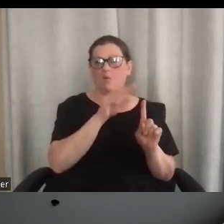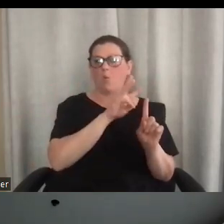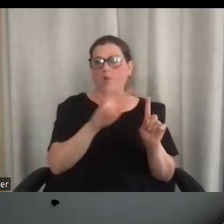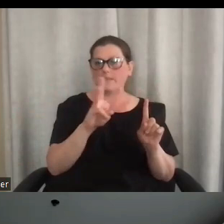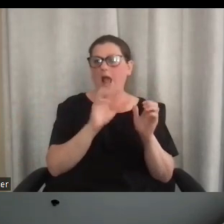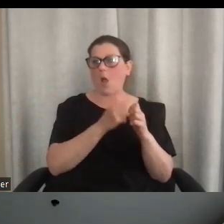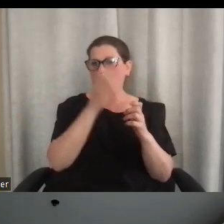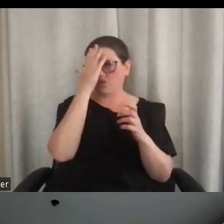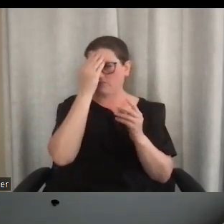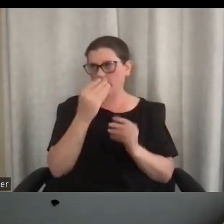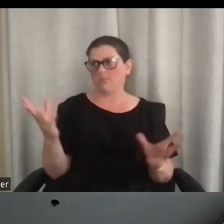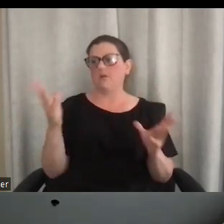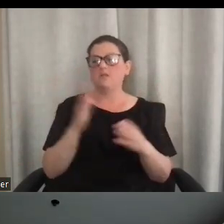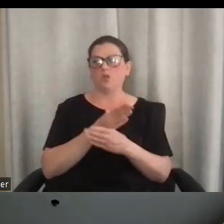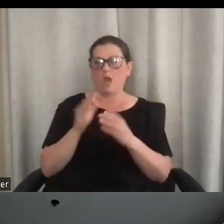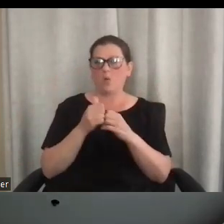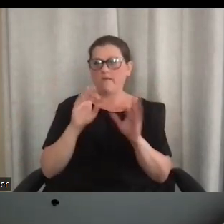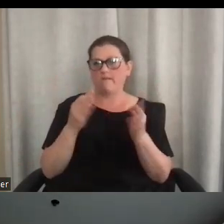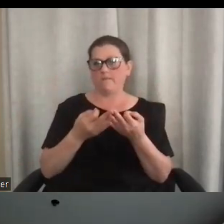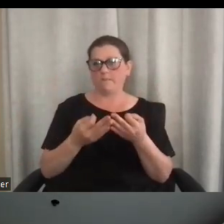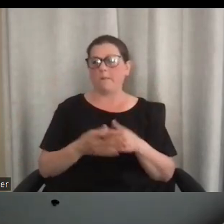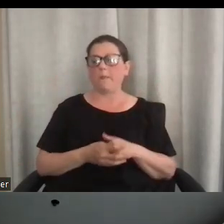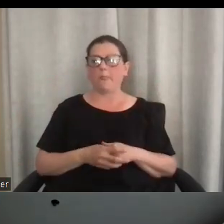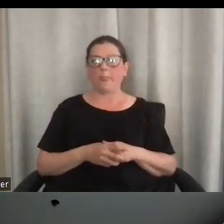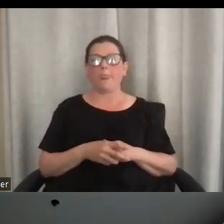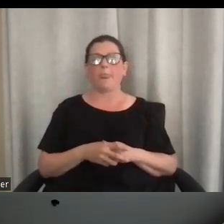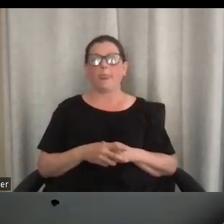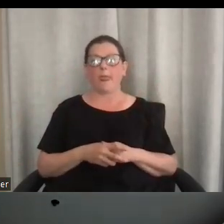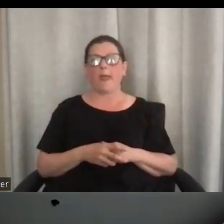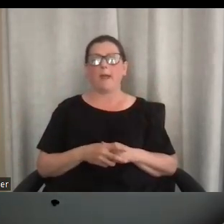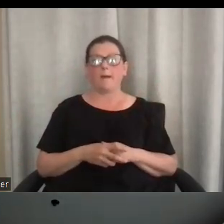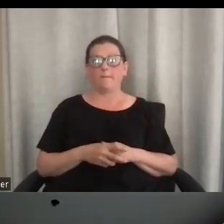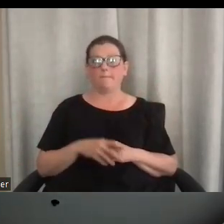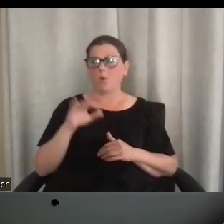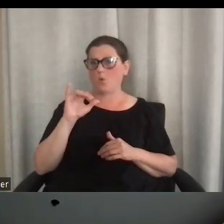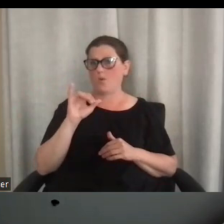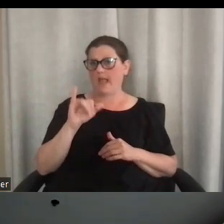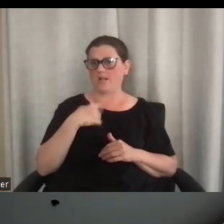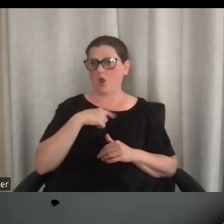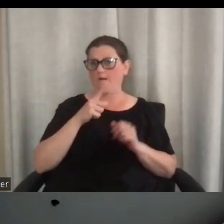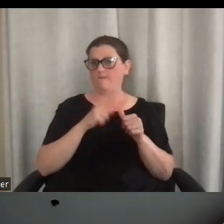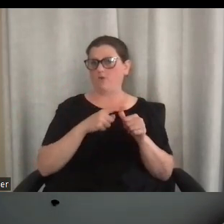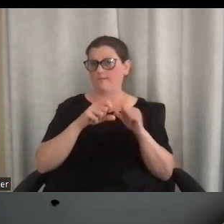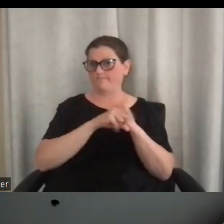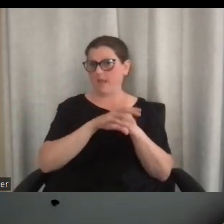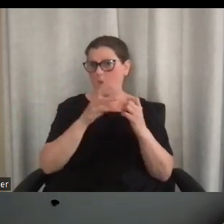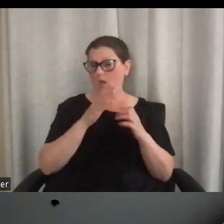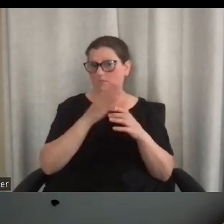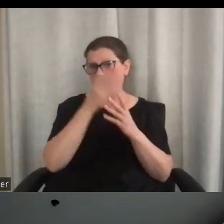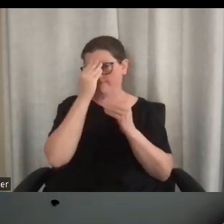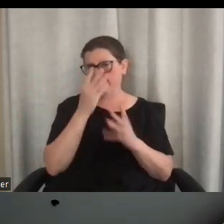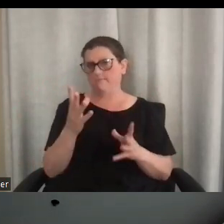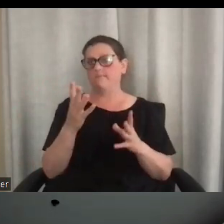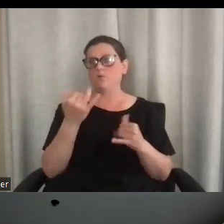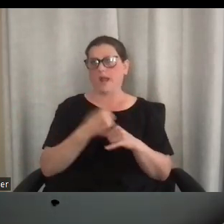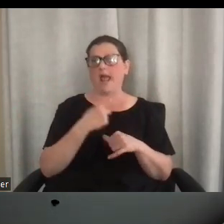all of this information with families. So that wraps up the first of the two campaigns we hope to share with you today, that are tools and